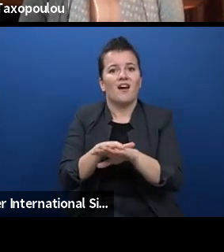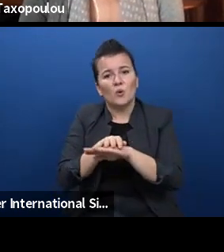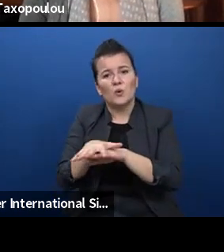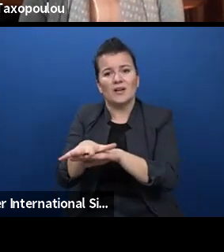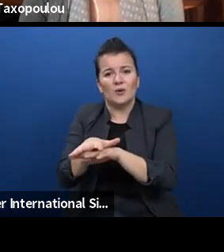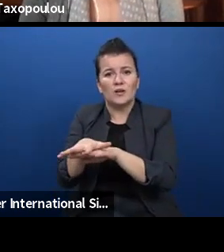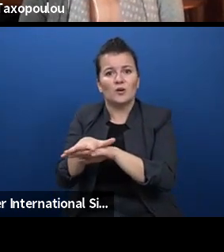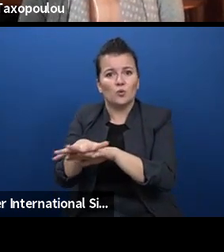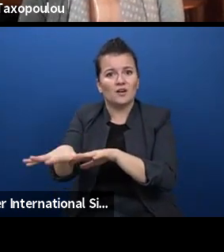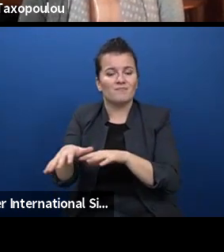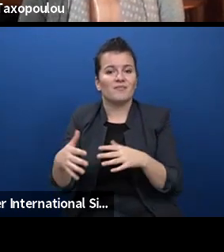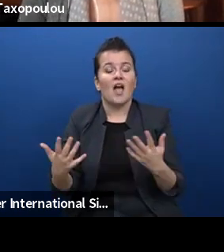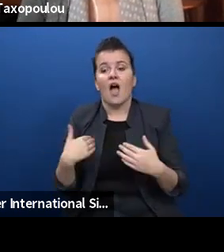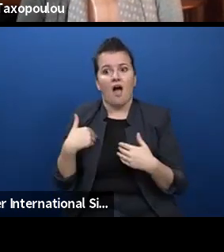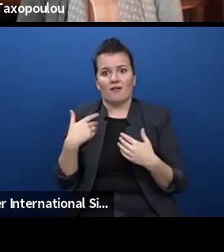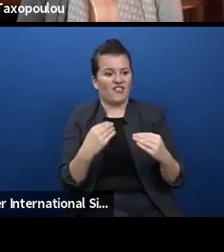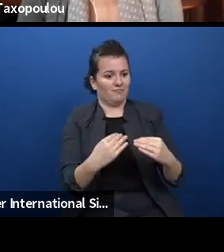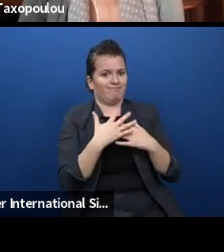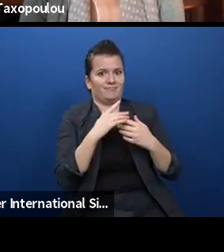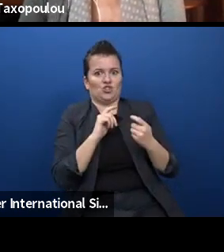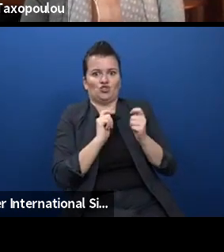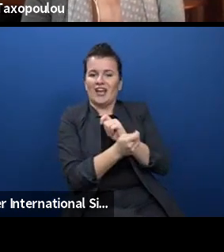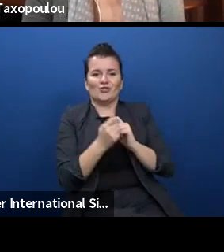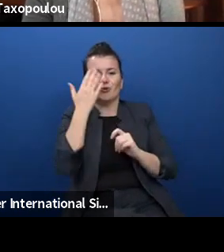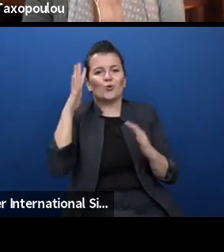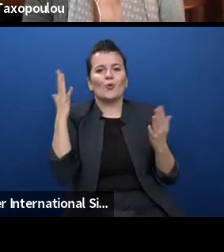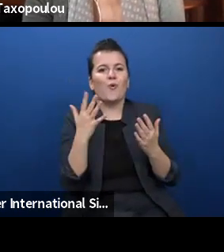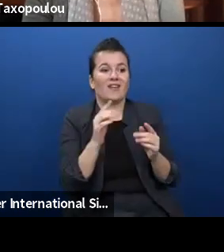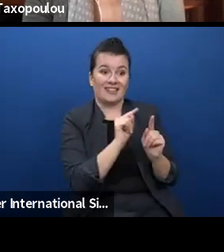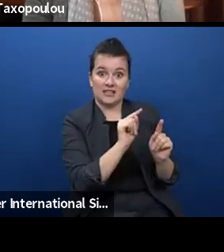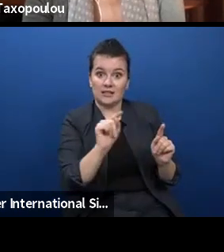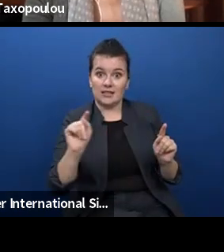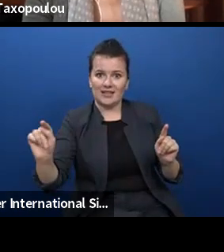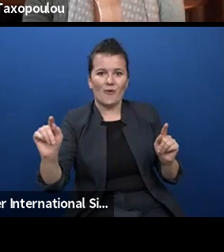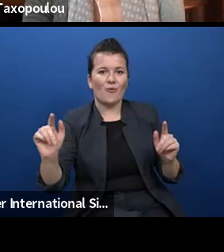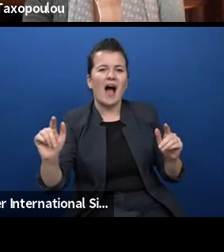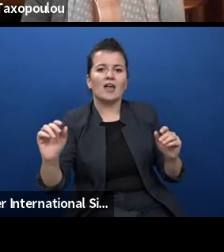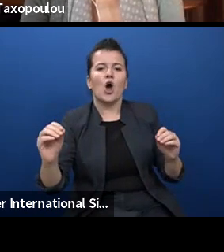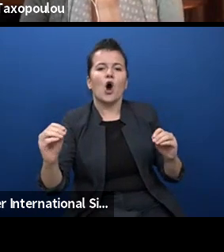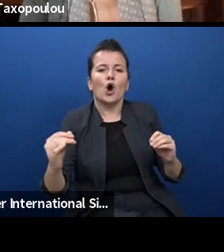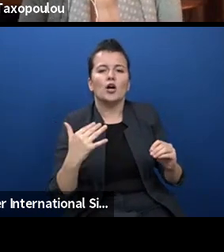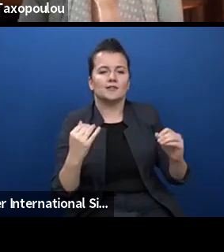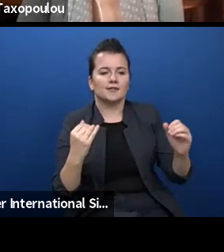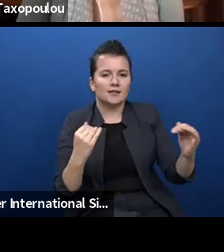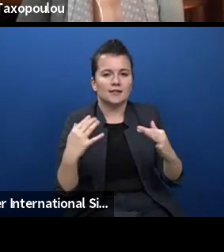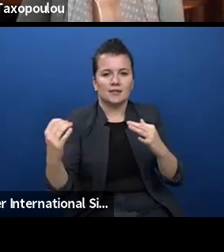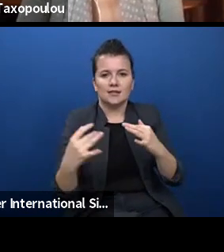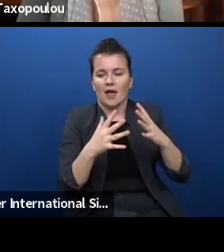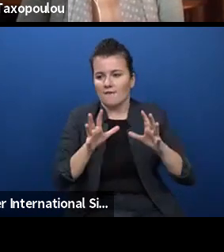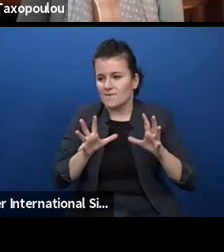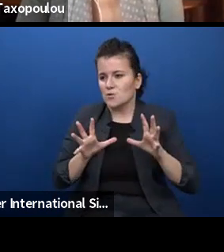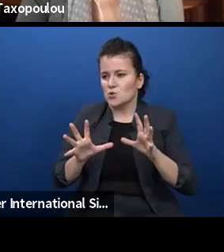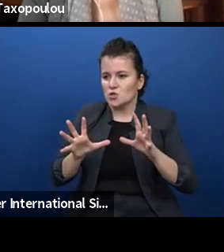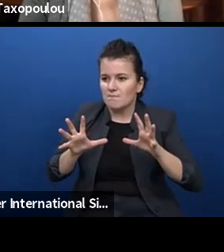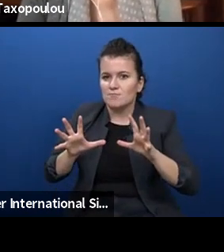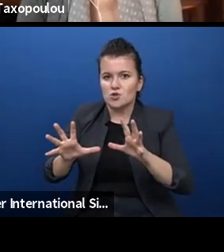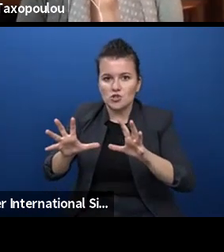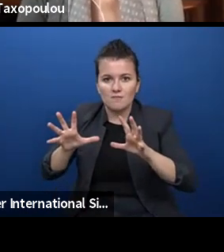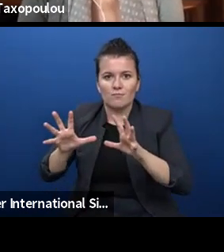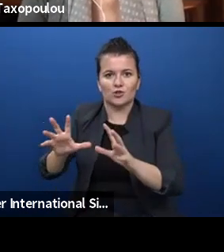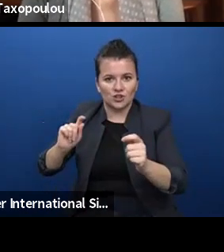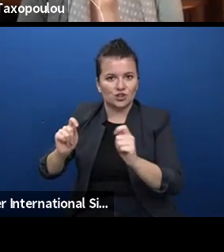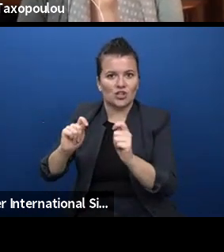that change. But it certainly requires constant pushing in on all sorts of directions and all sorts of